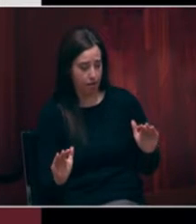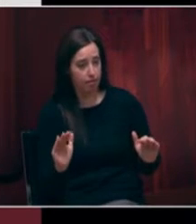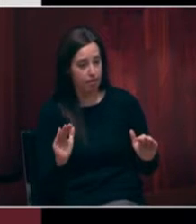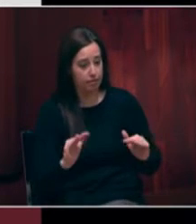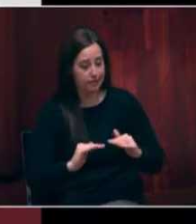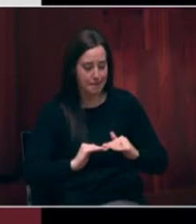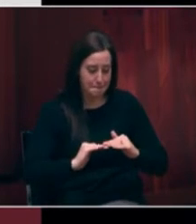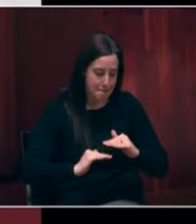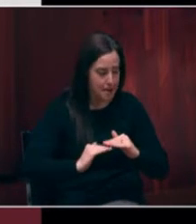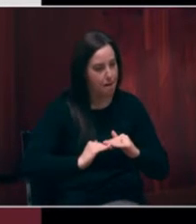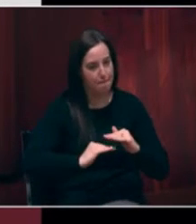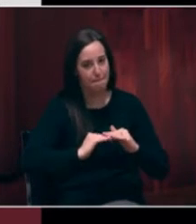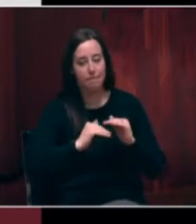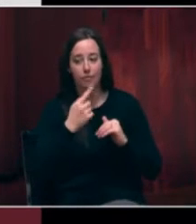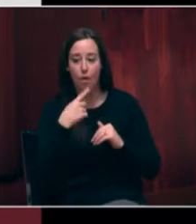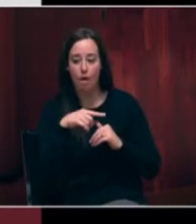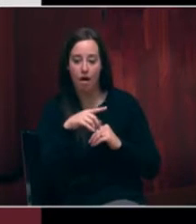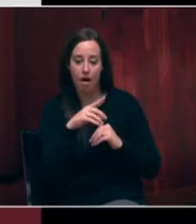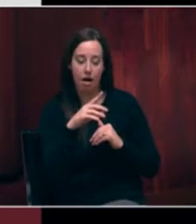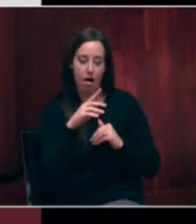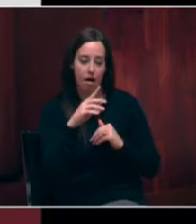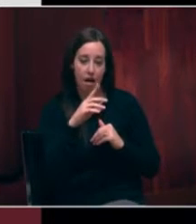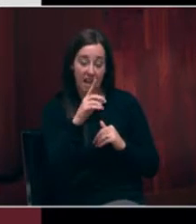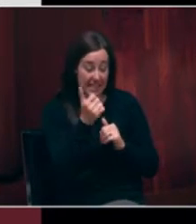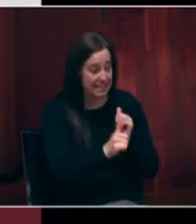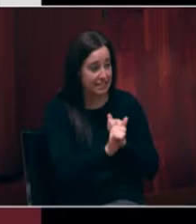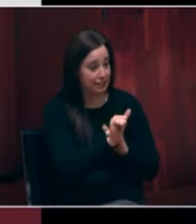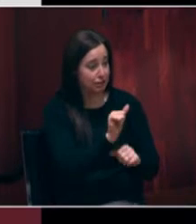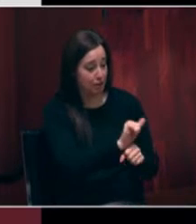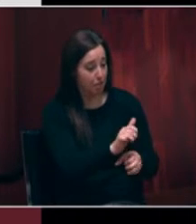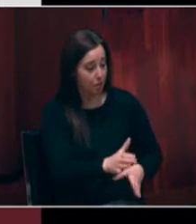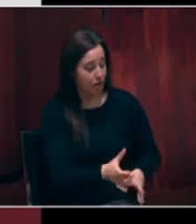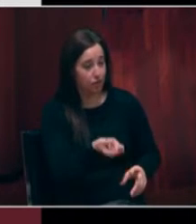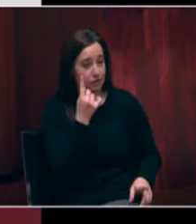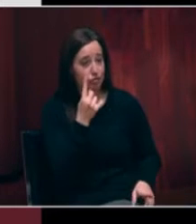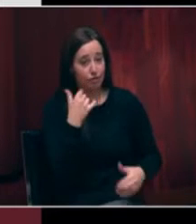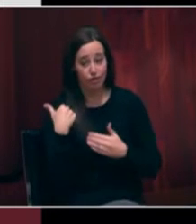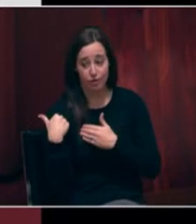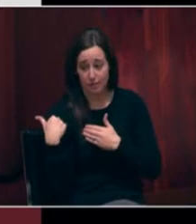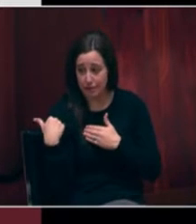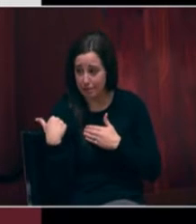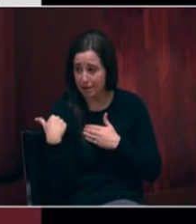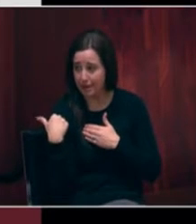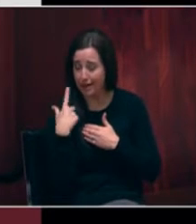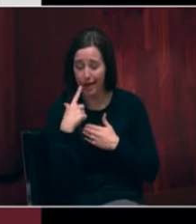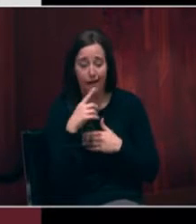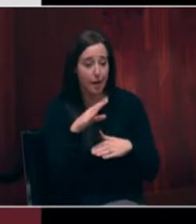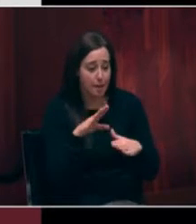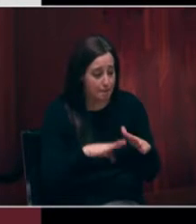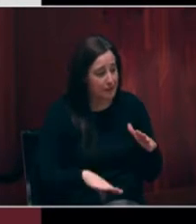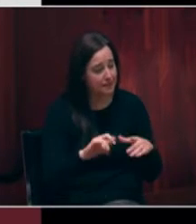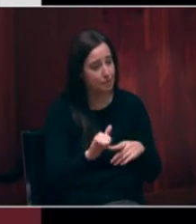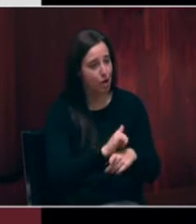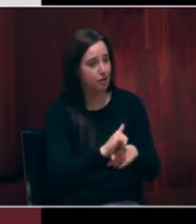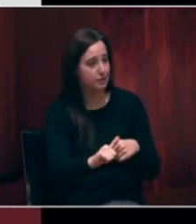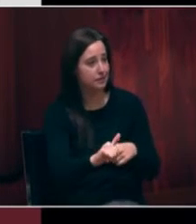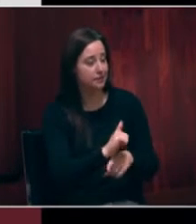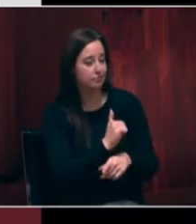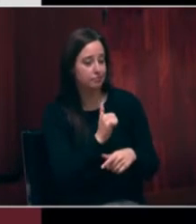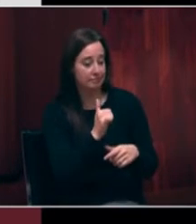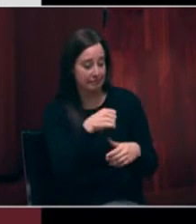for every employee to ensure that they understand their responsibilities and kind of the fundamental practices that they need to be doing with records